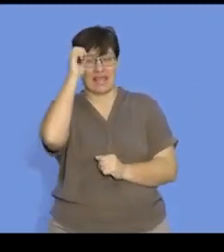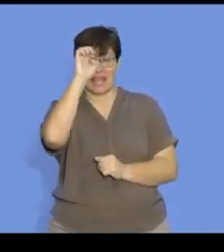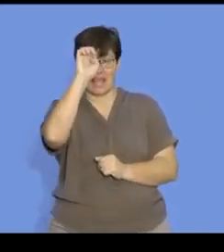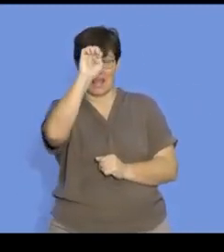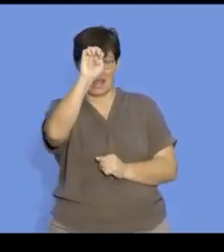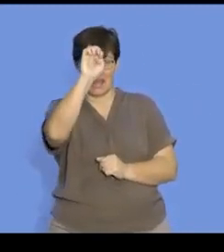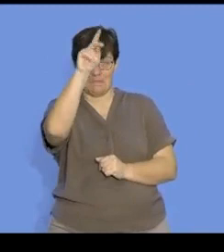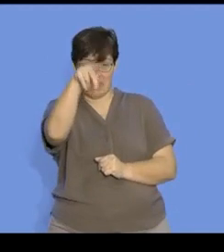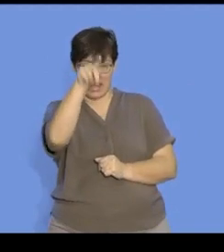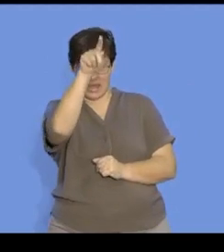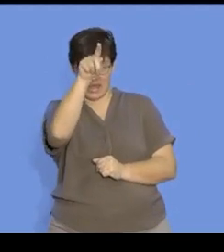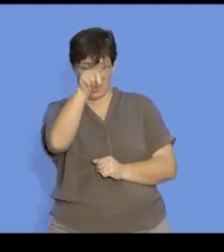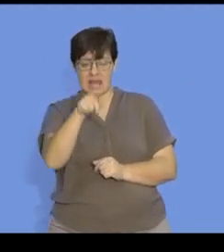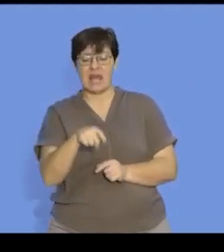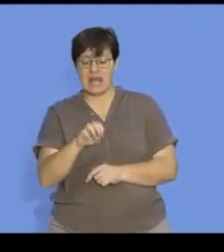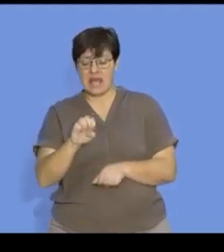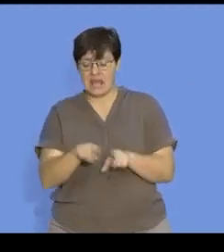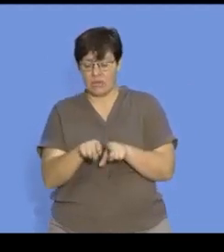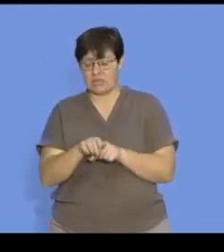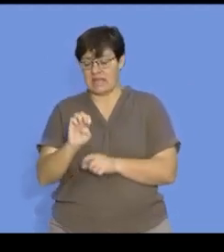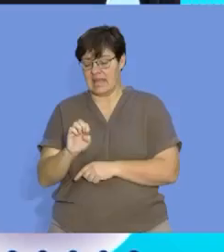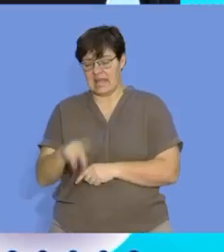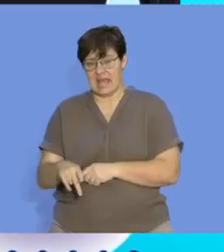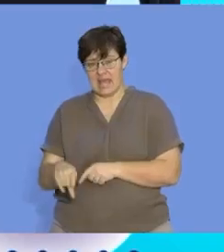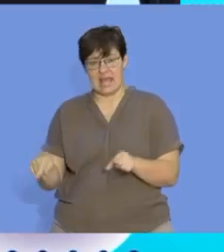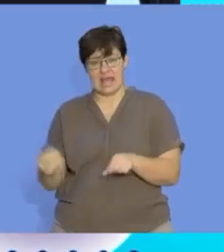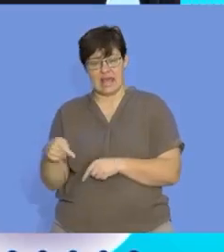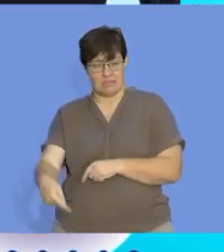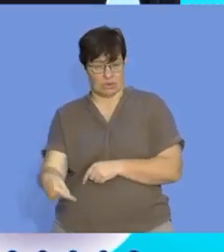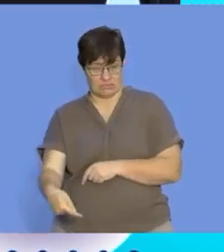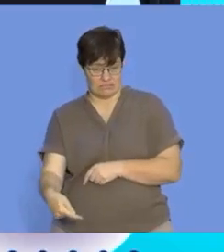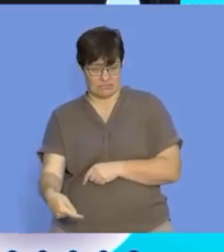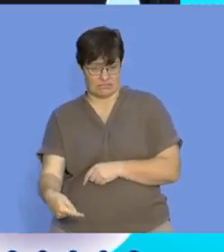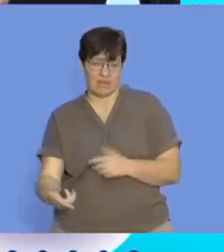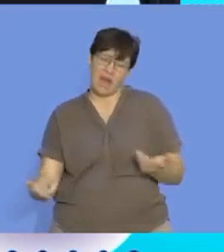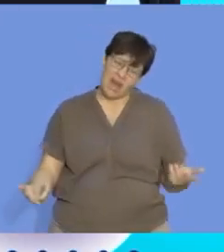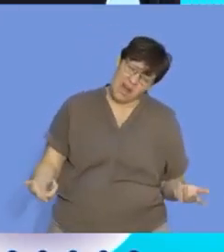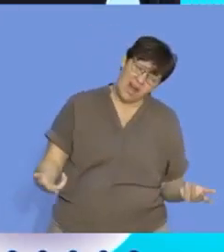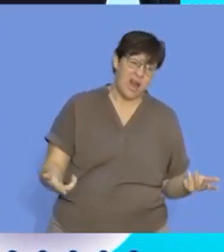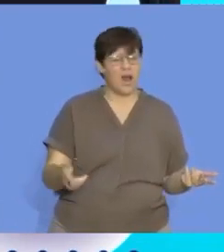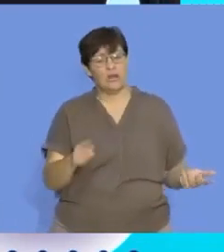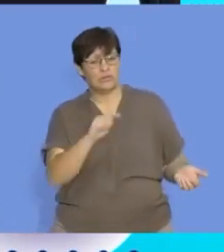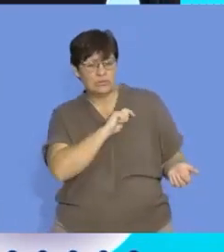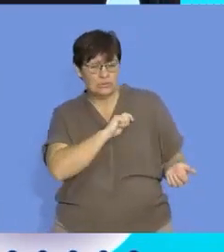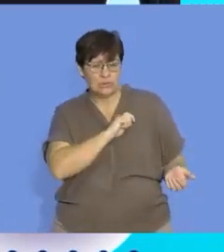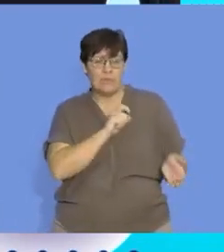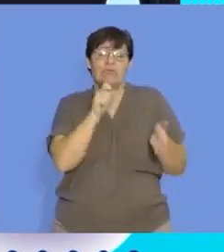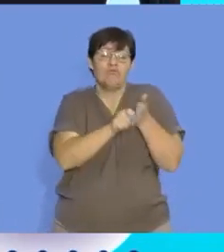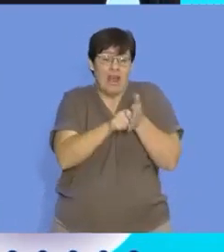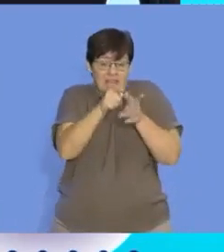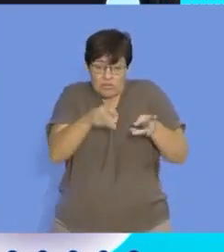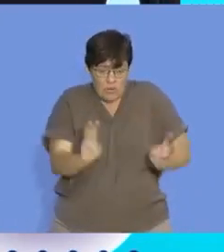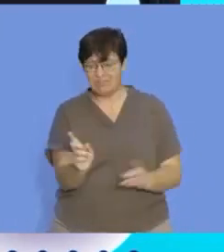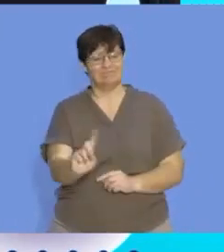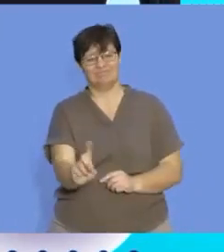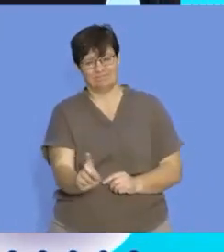top equals kinetic energy at the bottom. It is true, but it's not how we write it, because we're